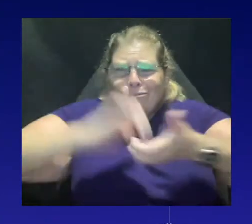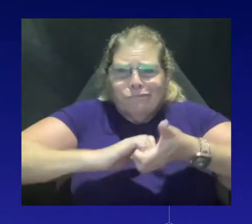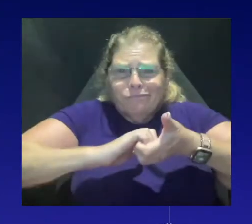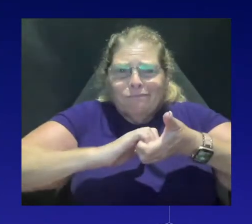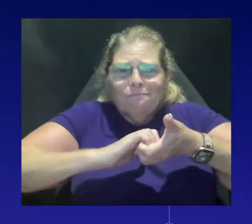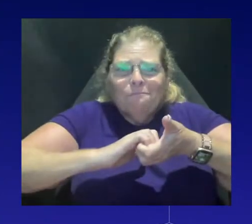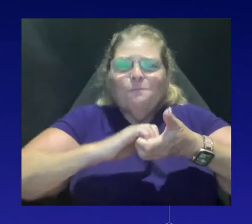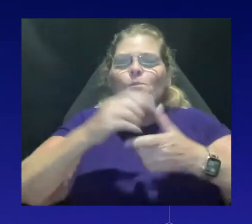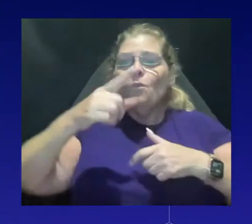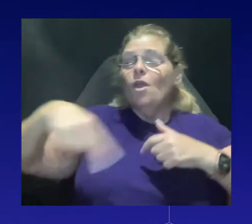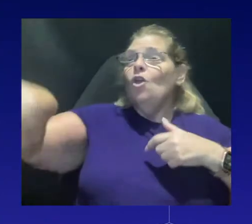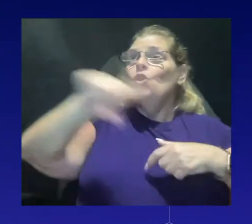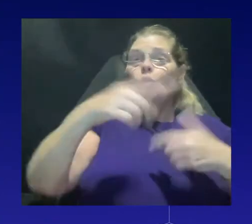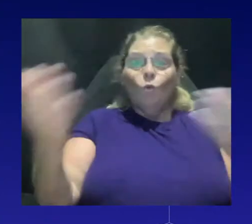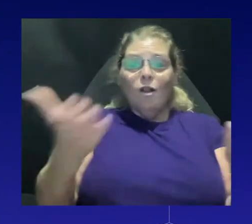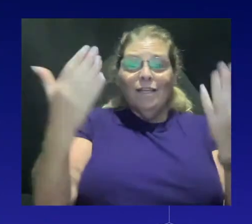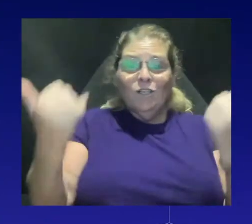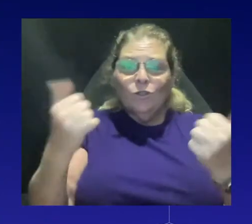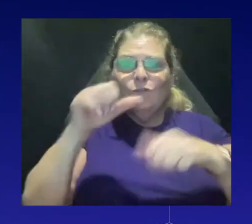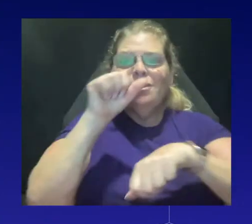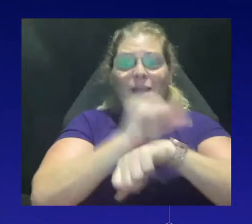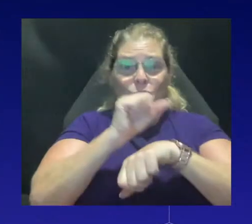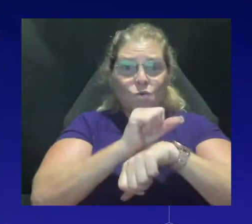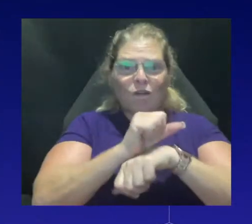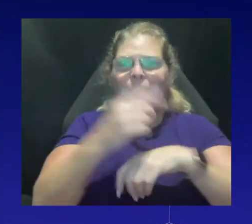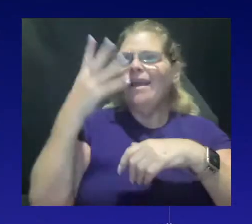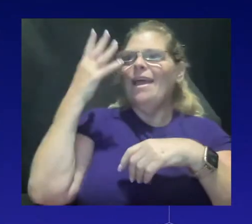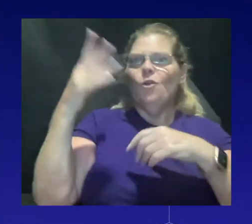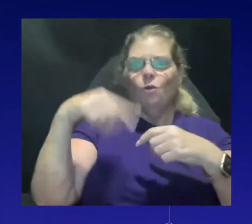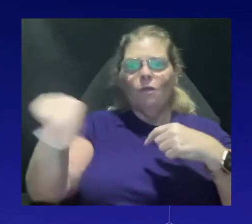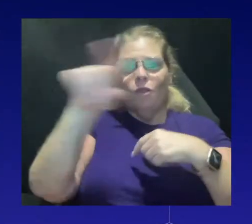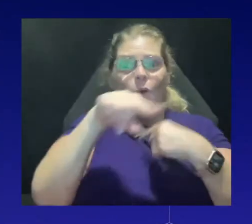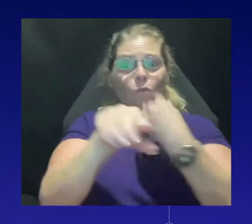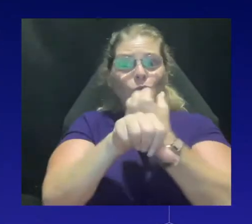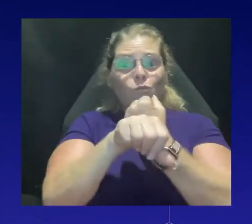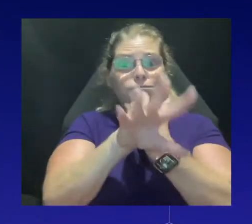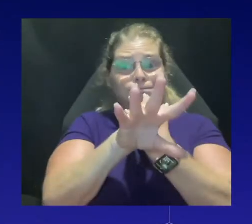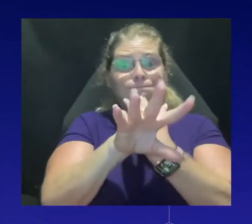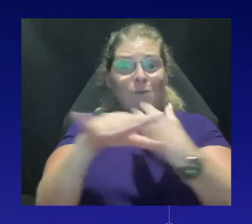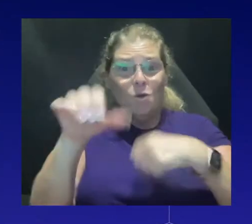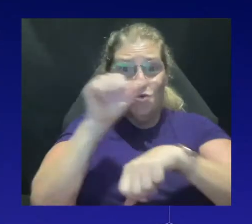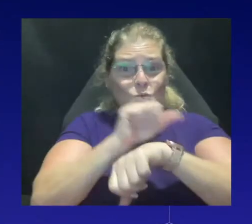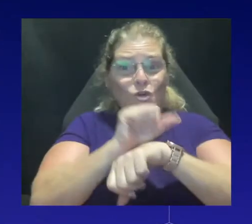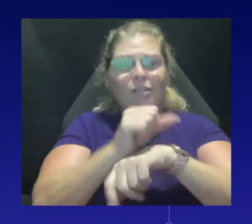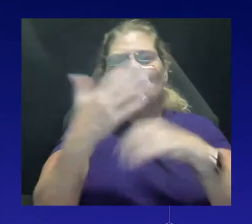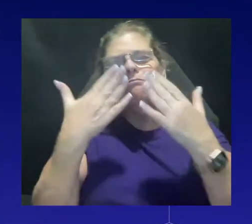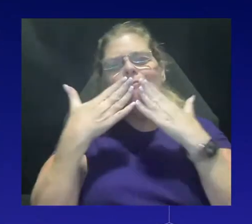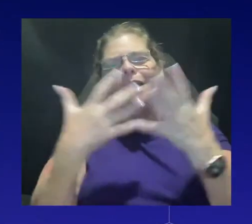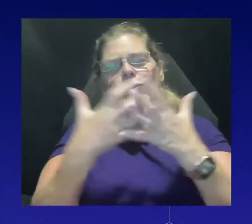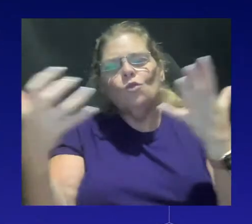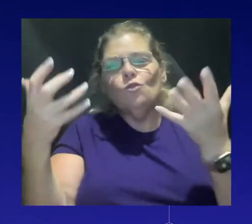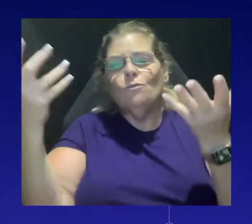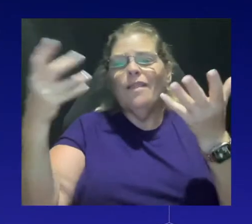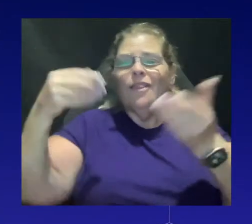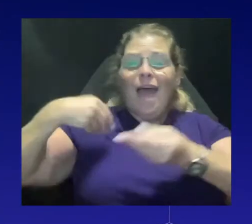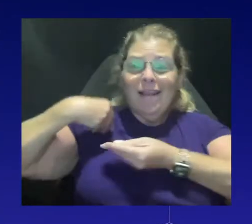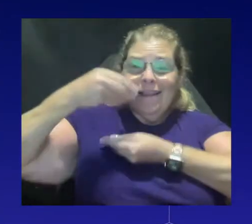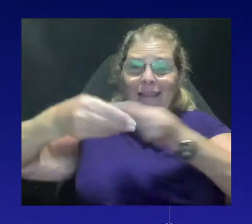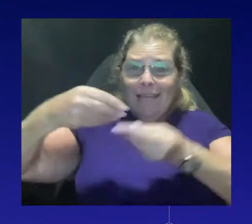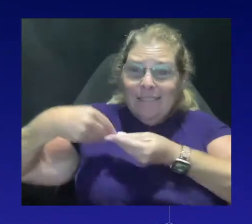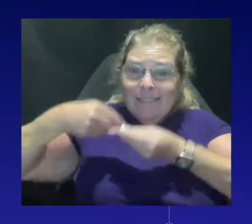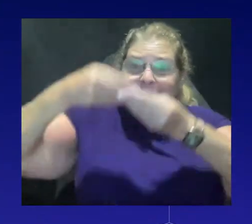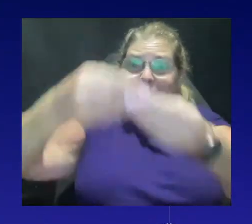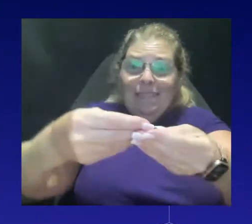room and are working outside of this room. And let's get there, because it can become a reality and a legacy that we can all be proud of. Thanks so